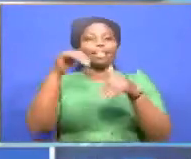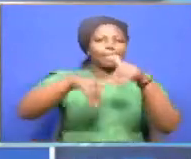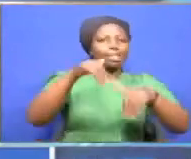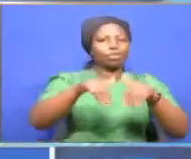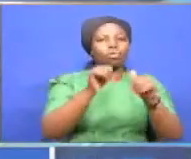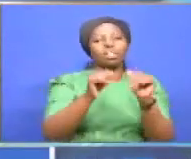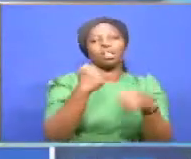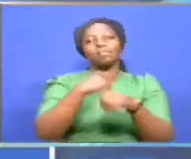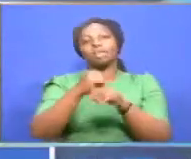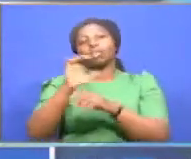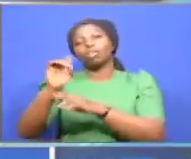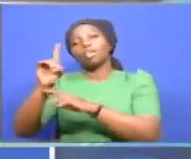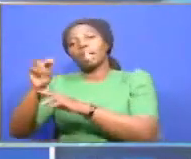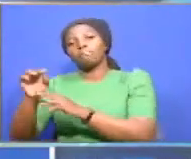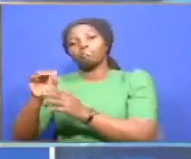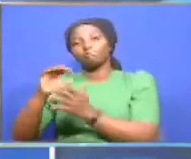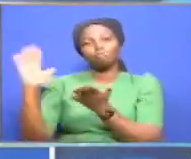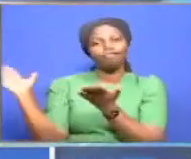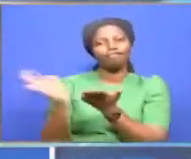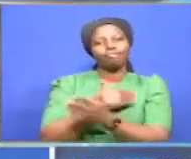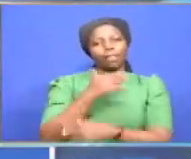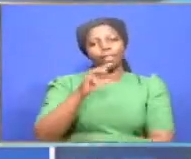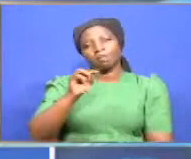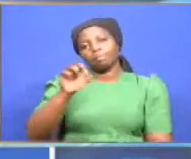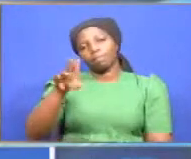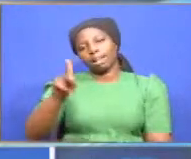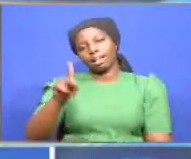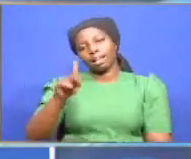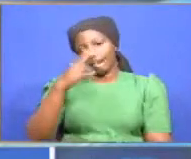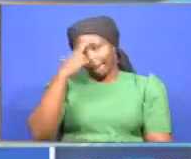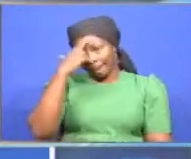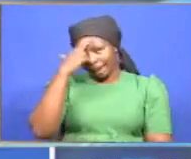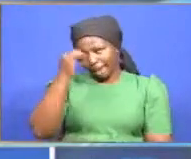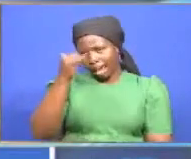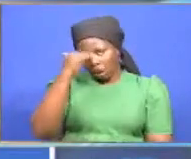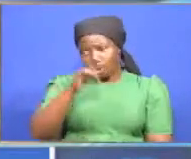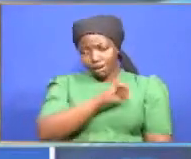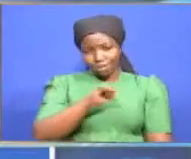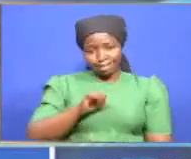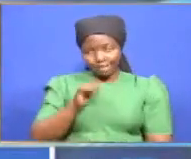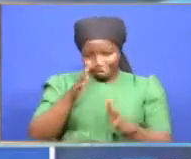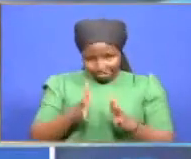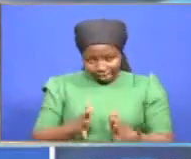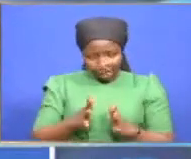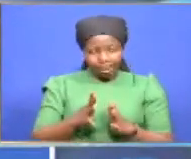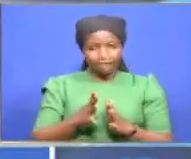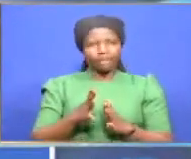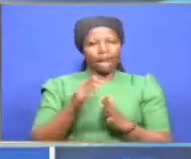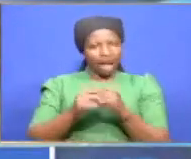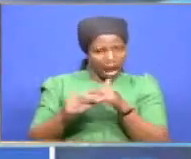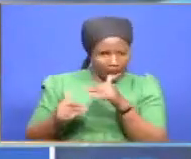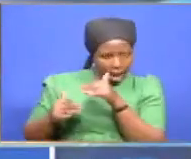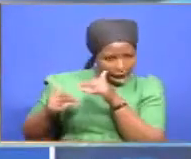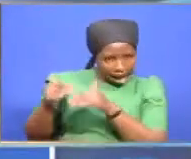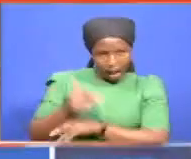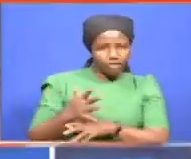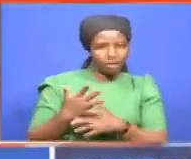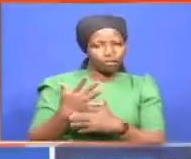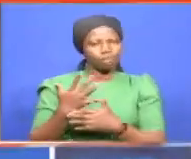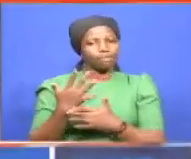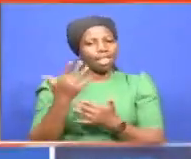Movement DWIP Narok Senator Ledama Olekina following his controversial election as chairperson.